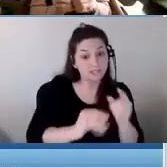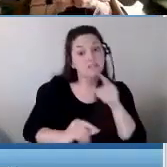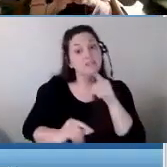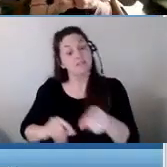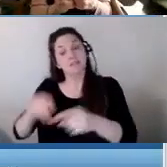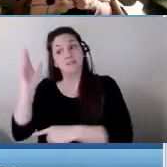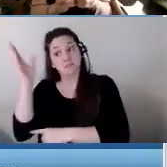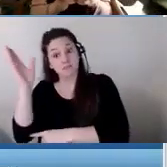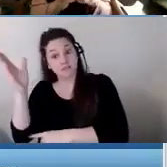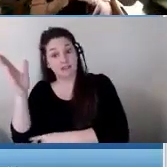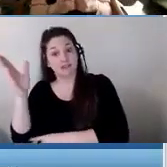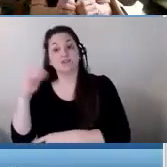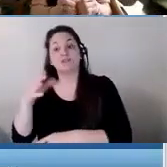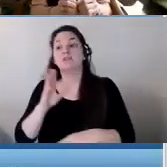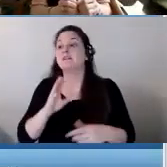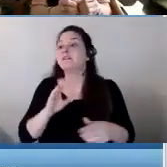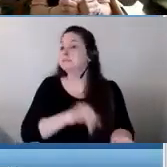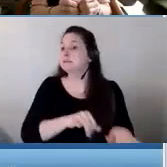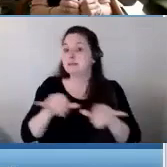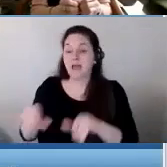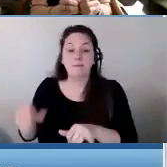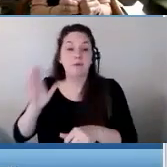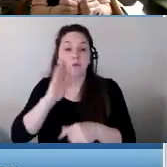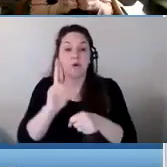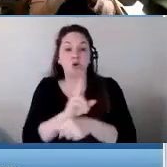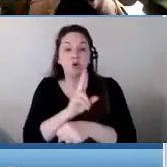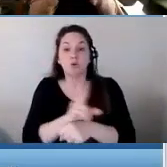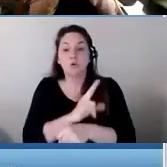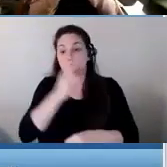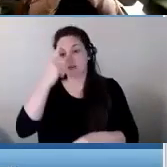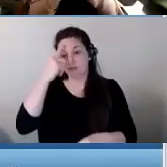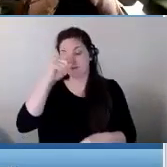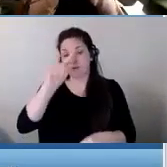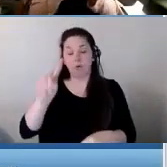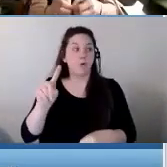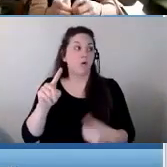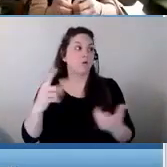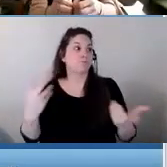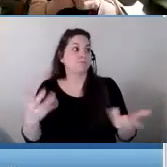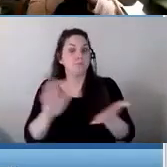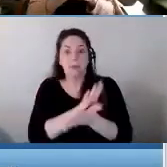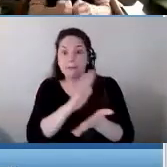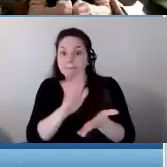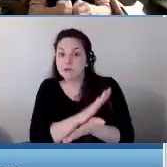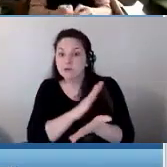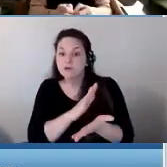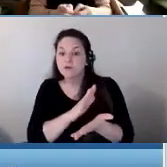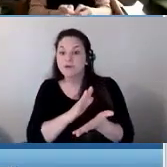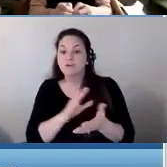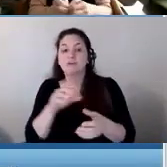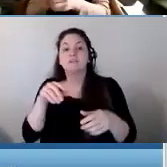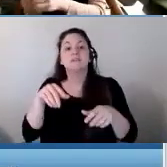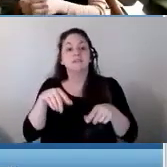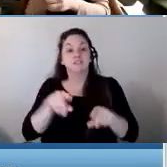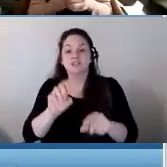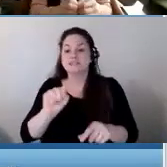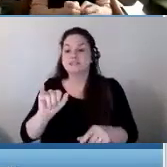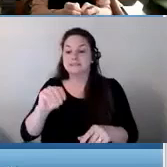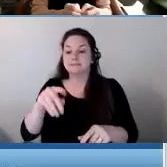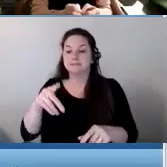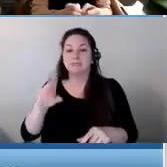presentation is the presentation you will bring up if you have a paper in a symposia.